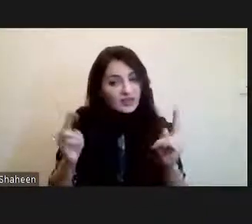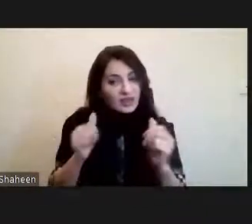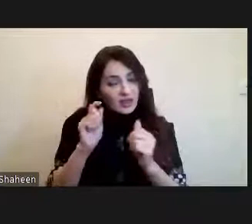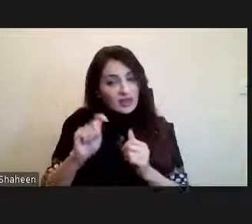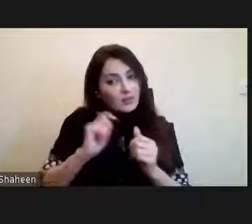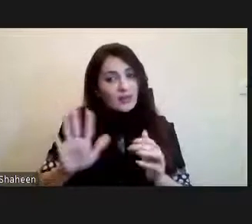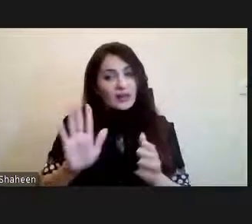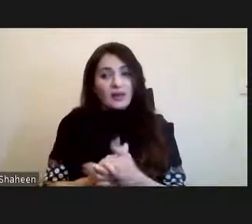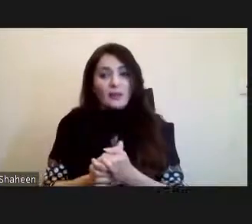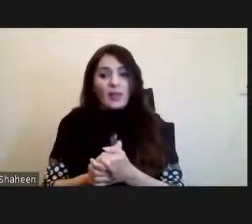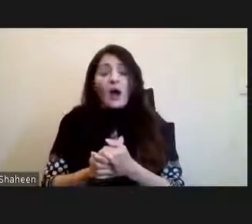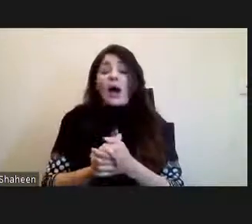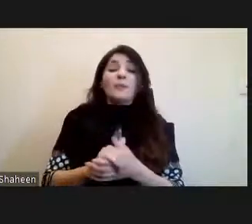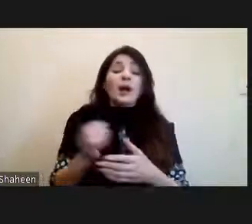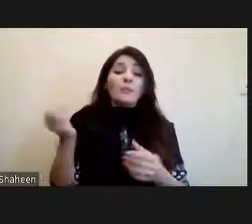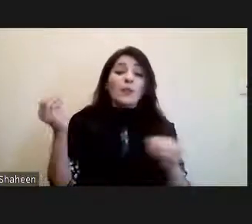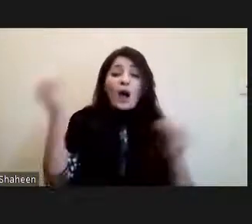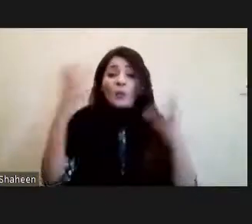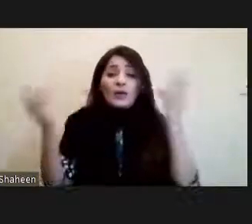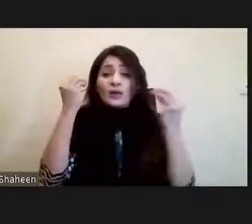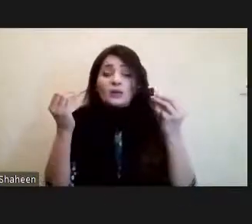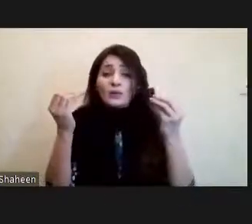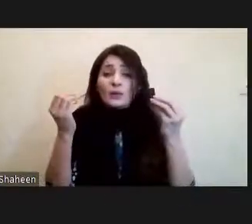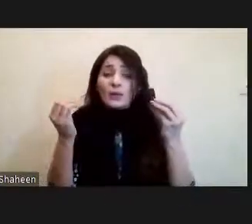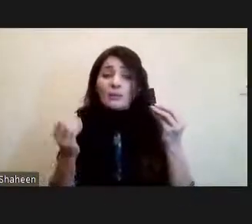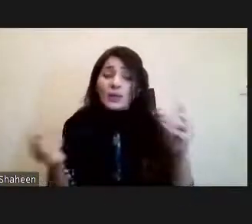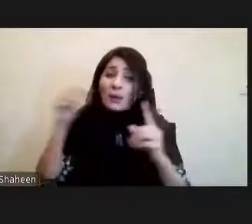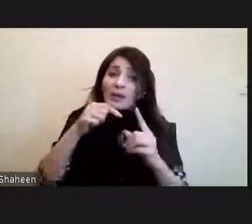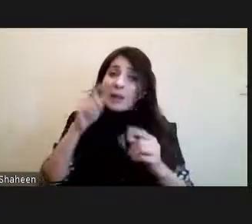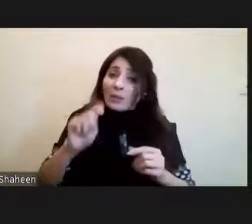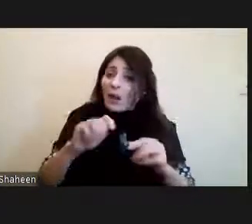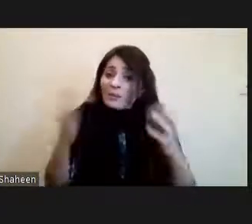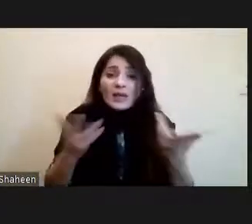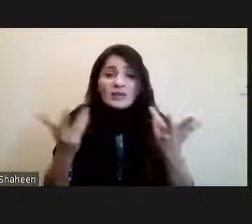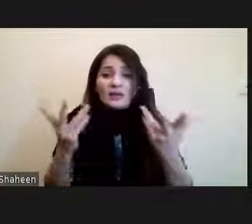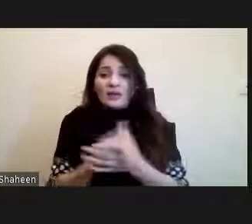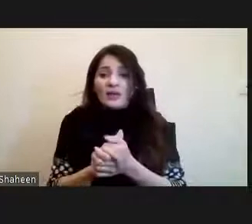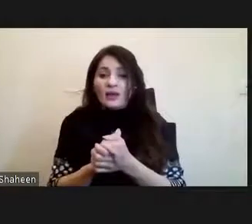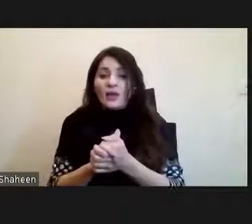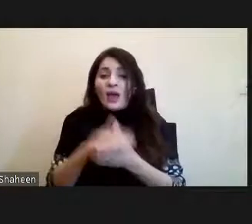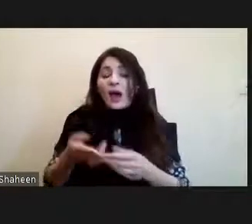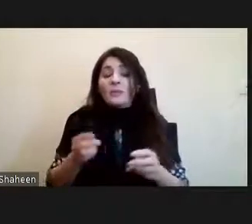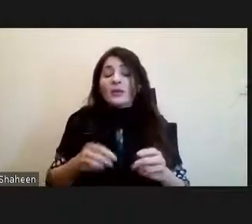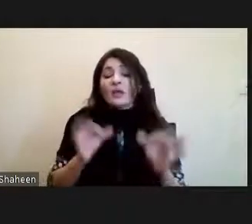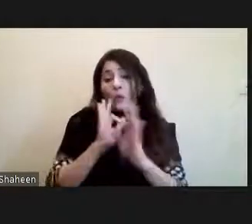completely re-engineered and modernized the Facebook website, which enabled us to improve the experience for people using screen readers. Screen readers are an